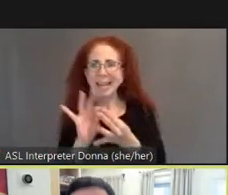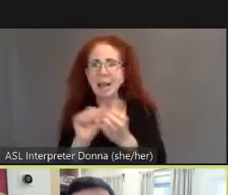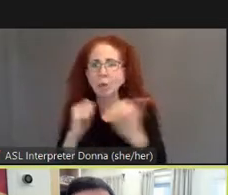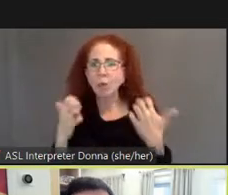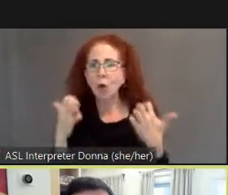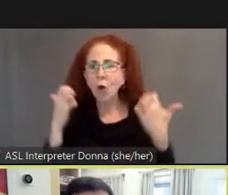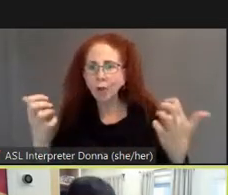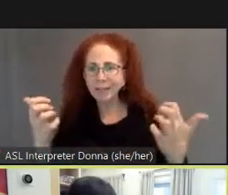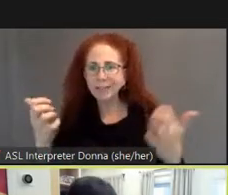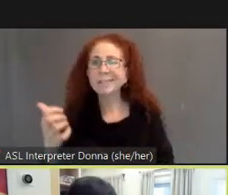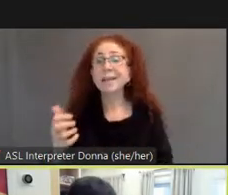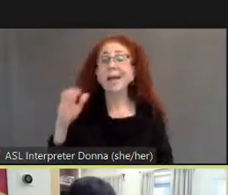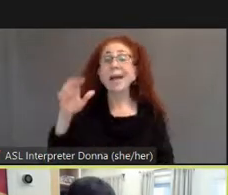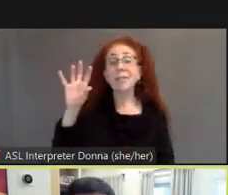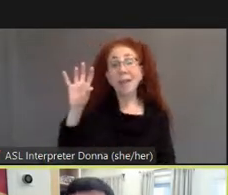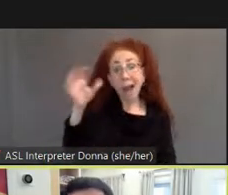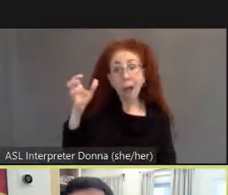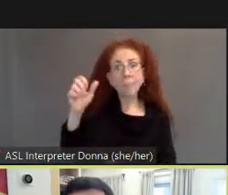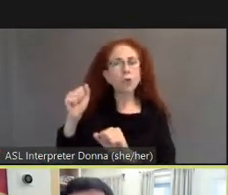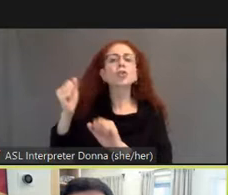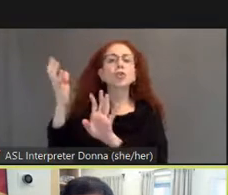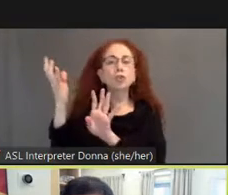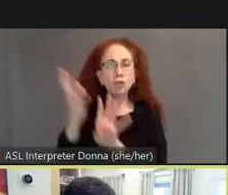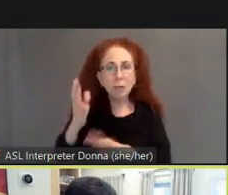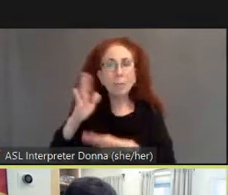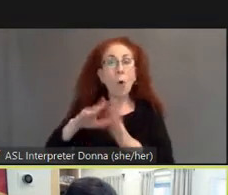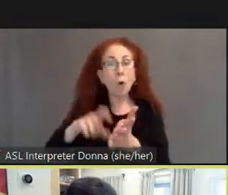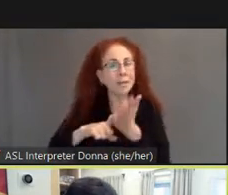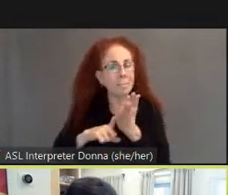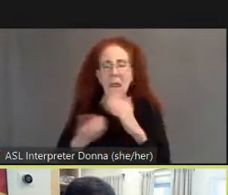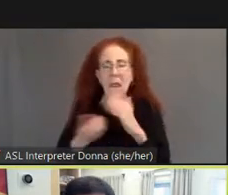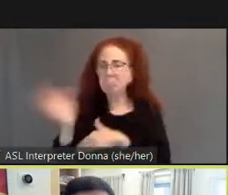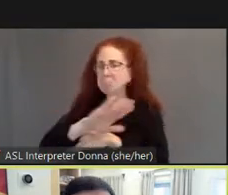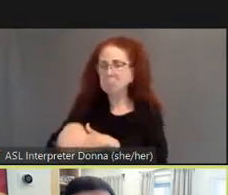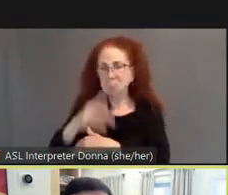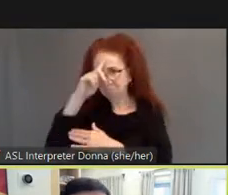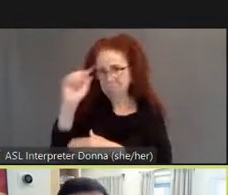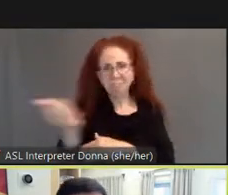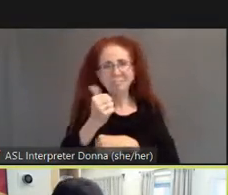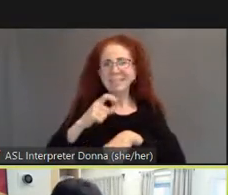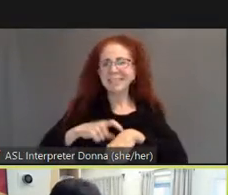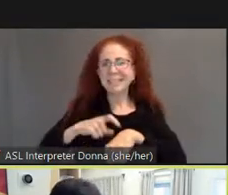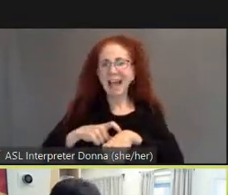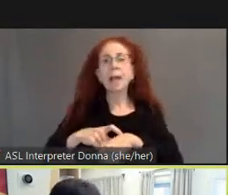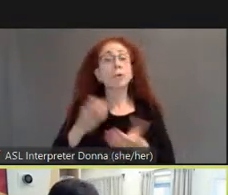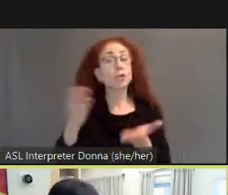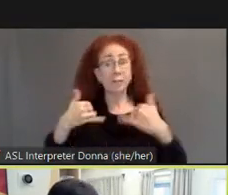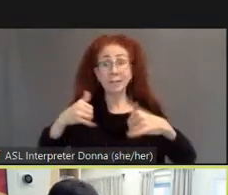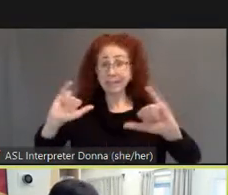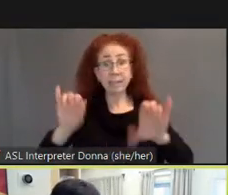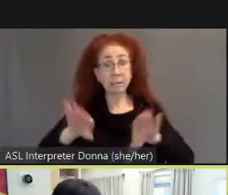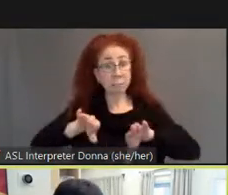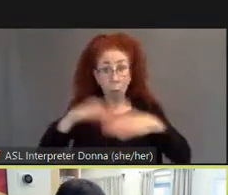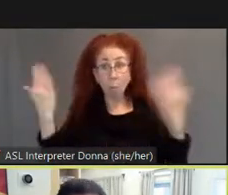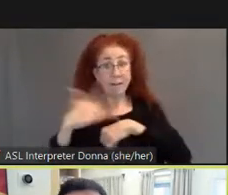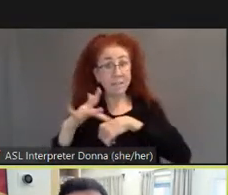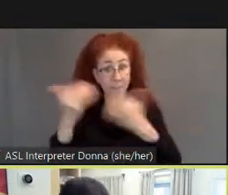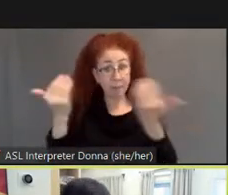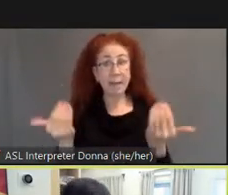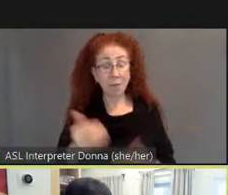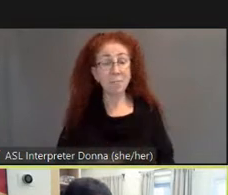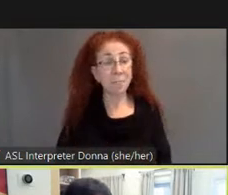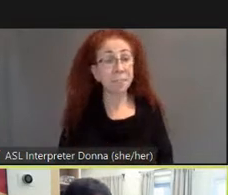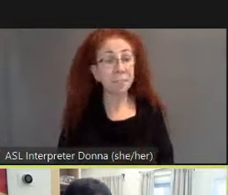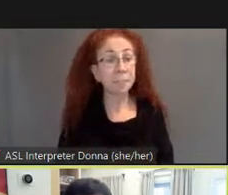the channel, opera could be streamed on demand 24/7, and the service continues today. As we